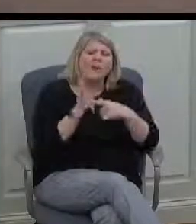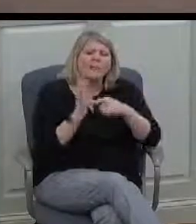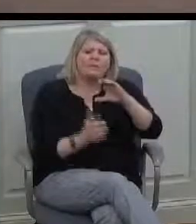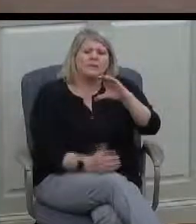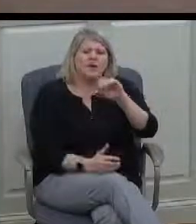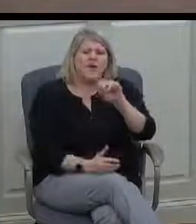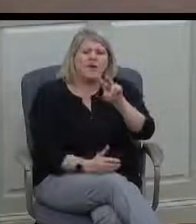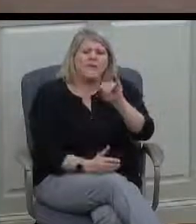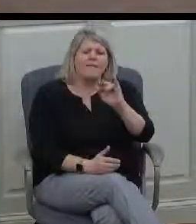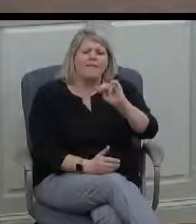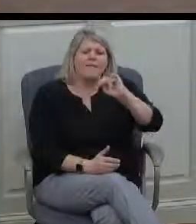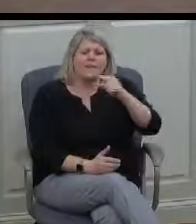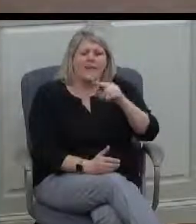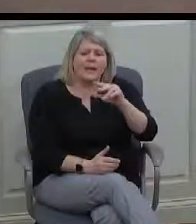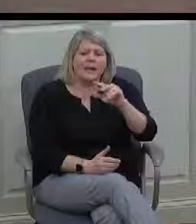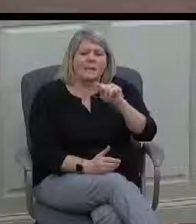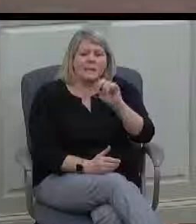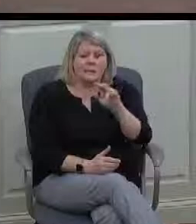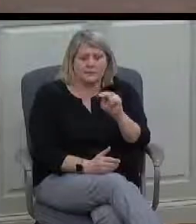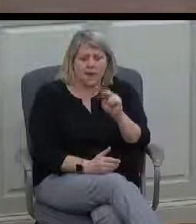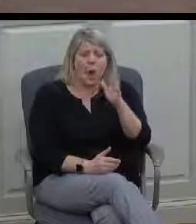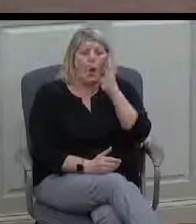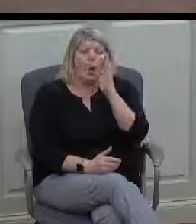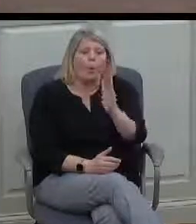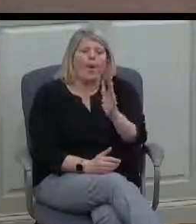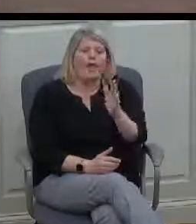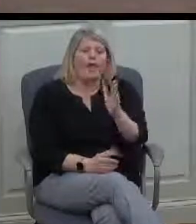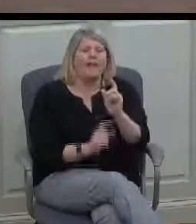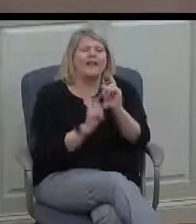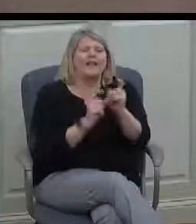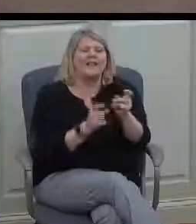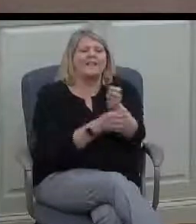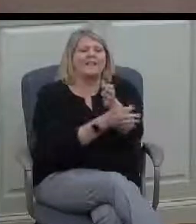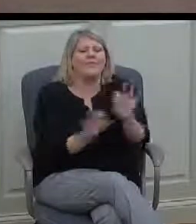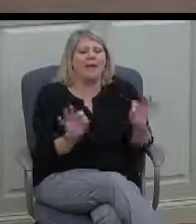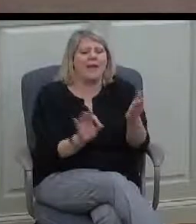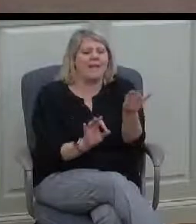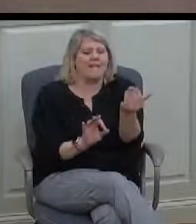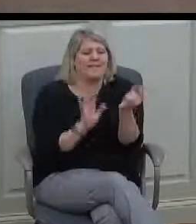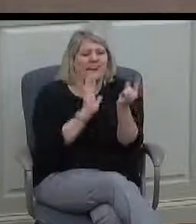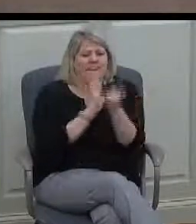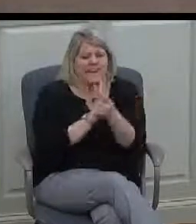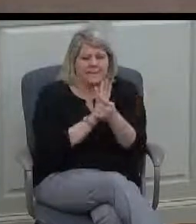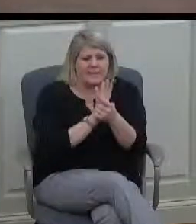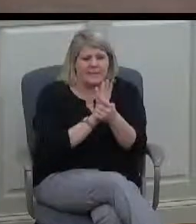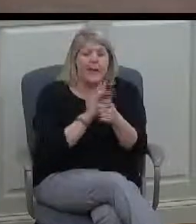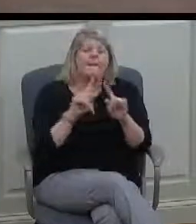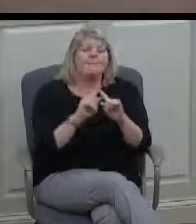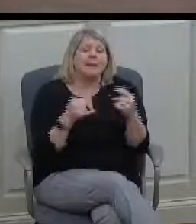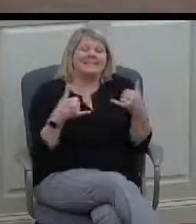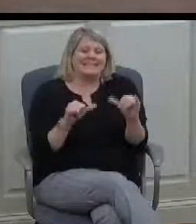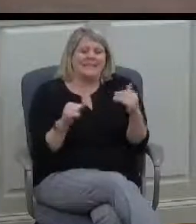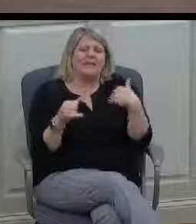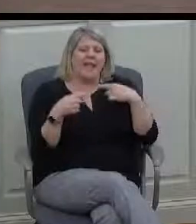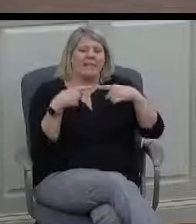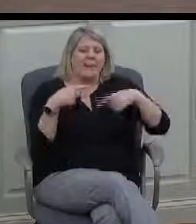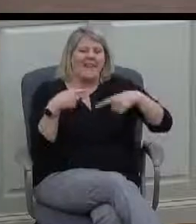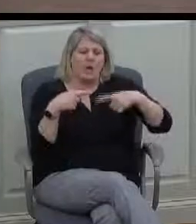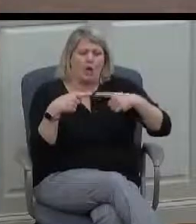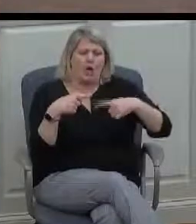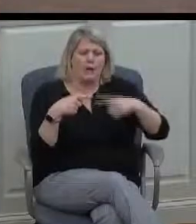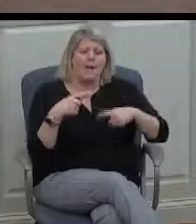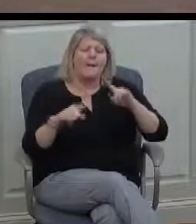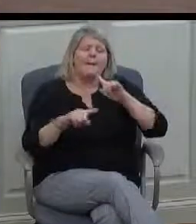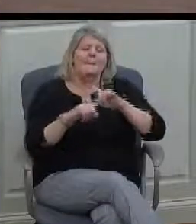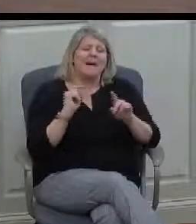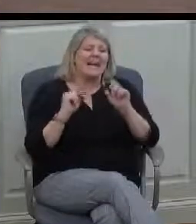give you the first 15 minutes free. They still have a meter at every spot. So you walk up and you punch a button and you get 15 minutes free. So